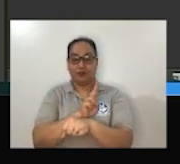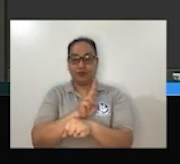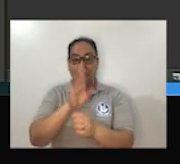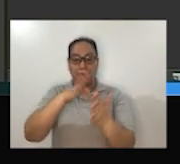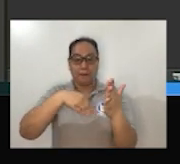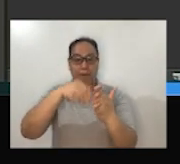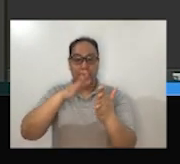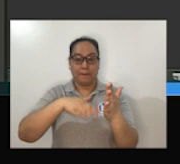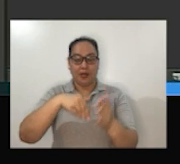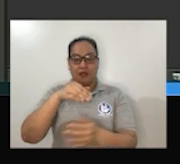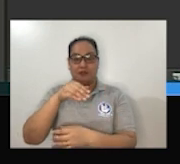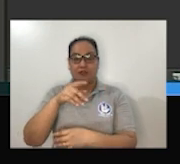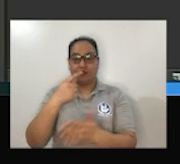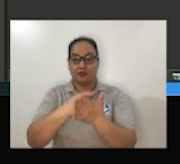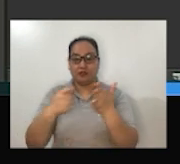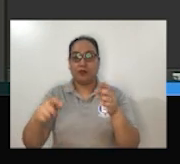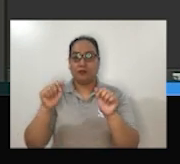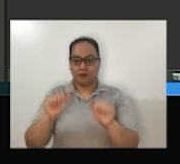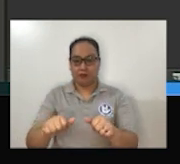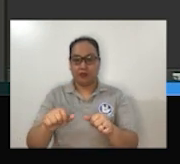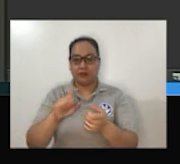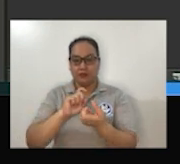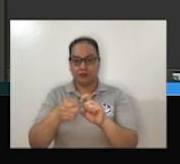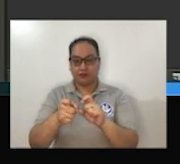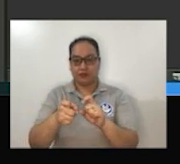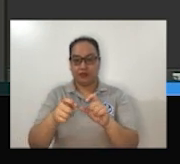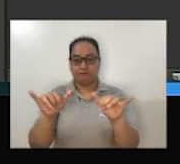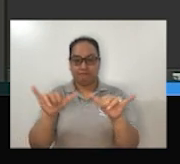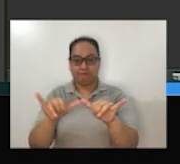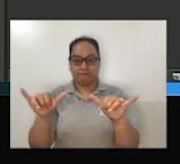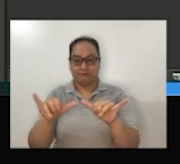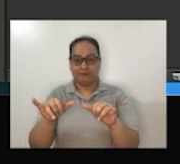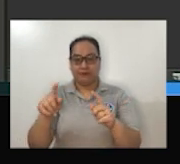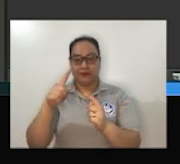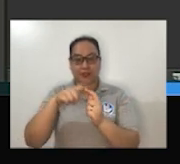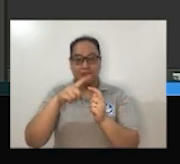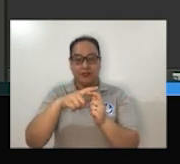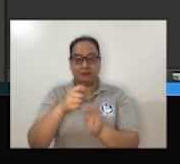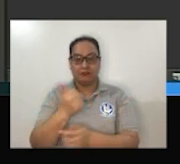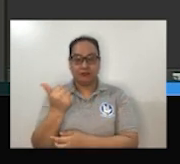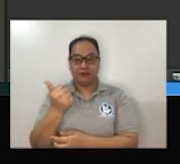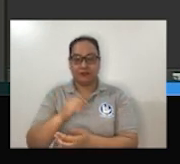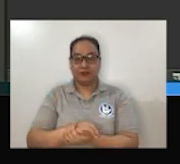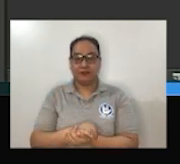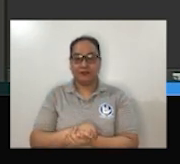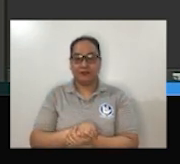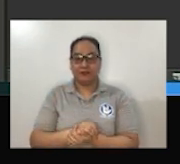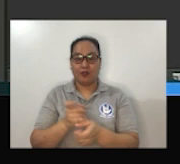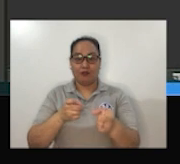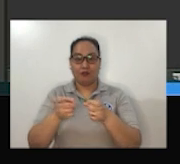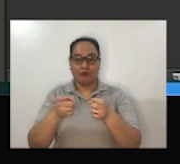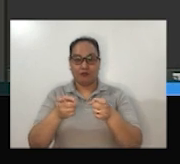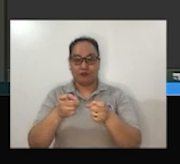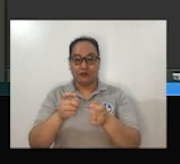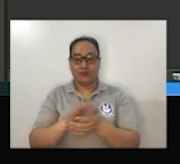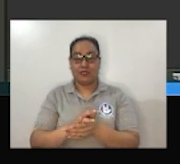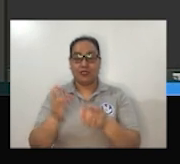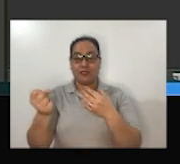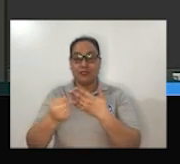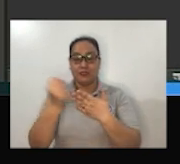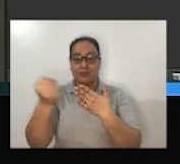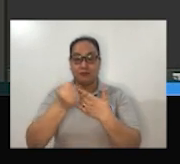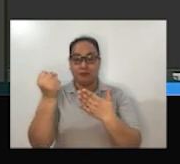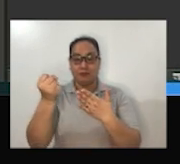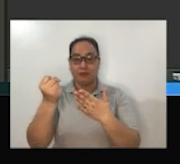the brush tool, you'll be able to change the brush size, brush tip, and more. Control panel, in